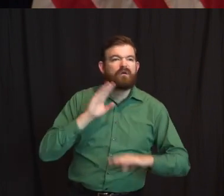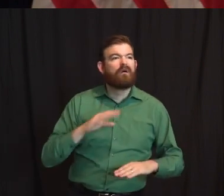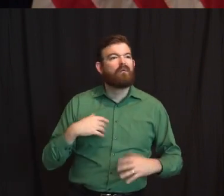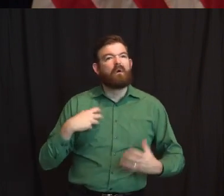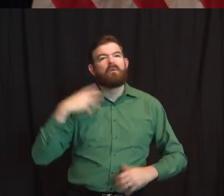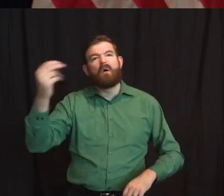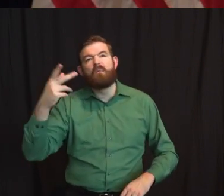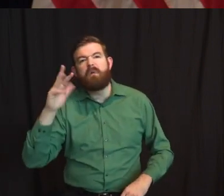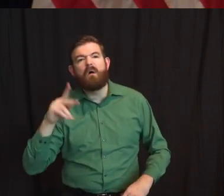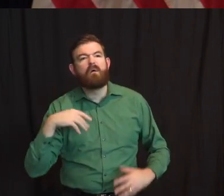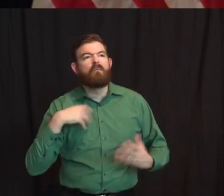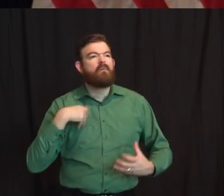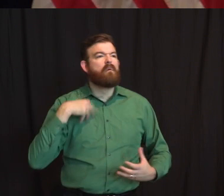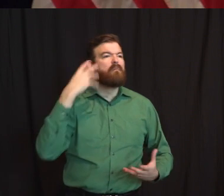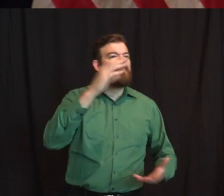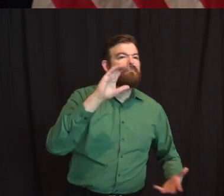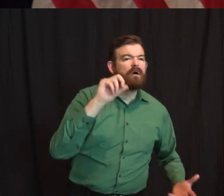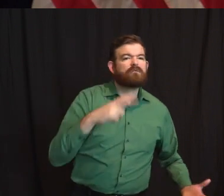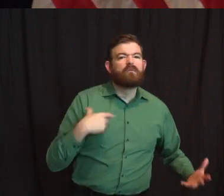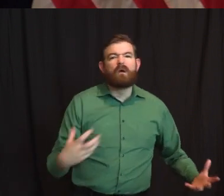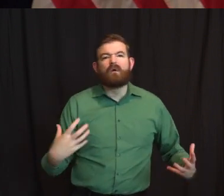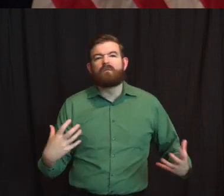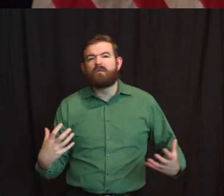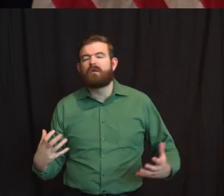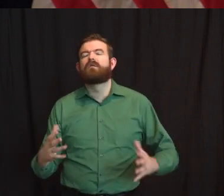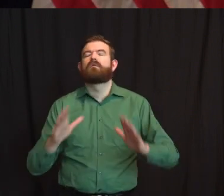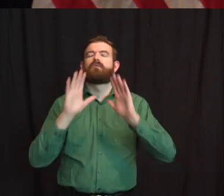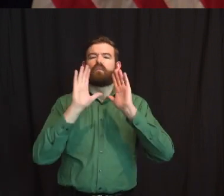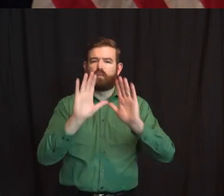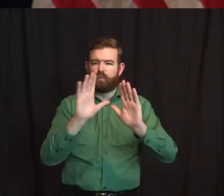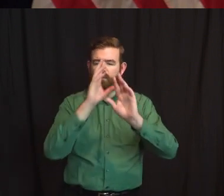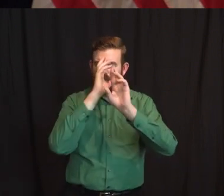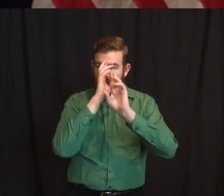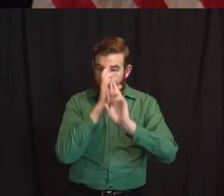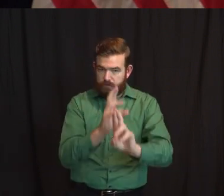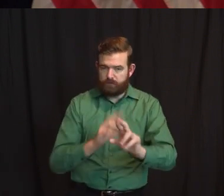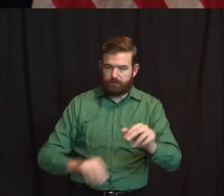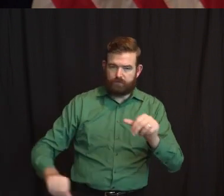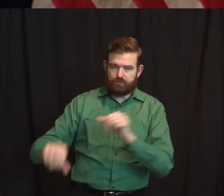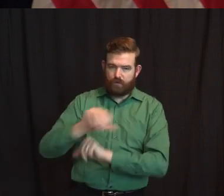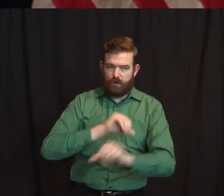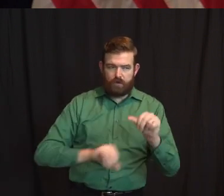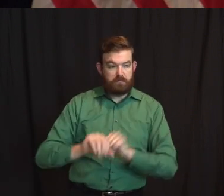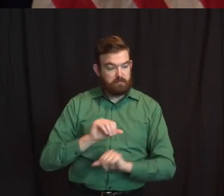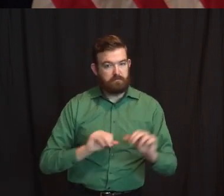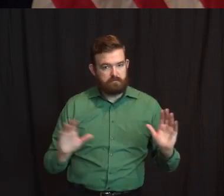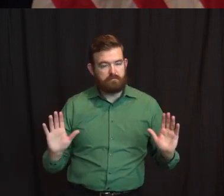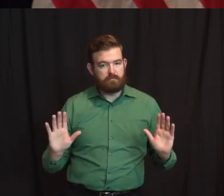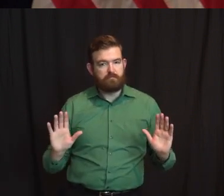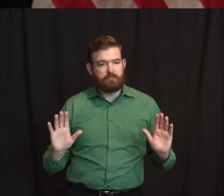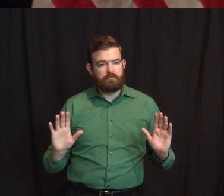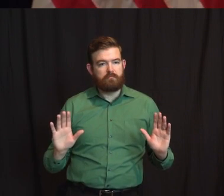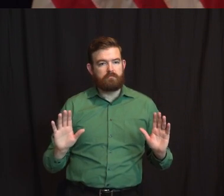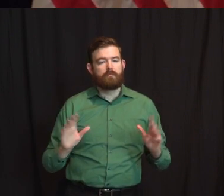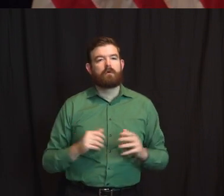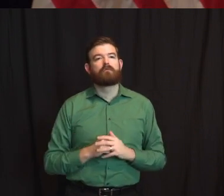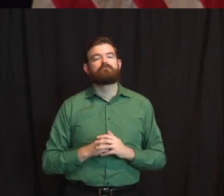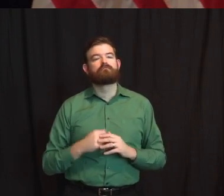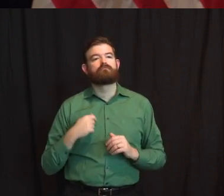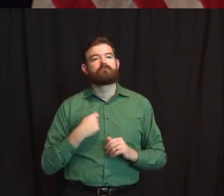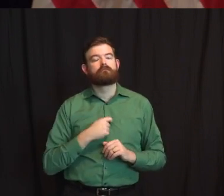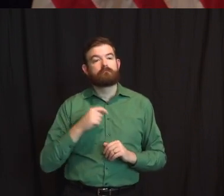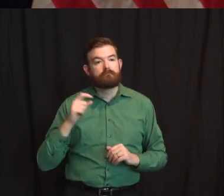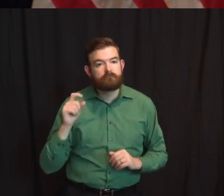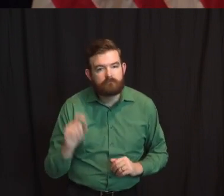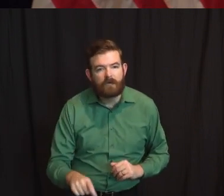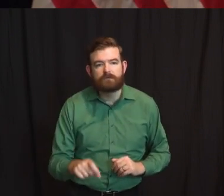be mindful of each other right now. This is something that we've never gone through before, and we've got to make sure we get the best behavior possible. So